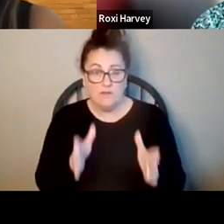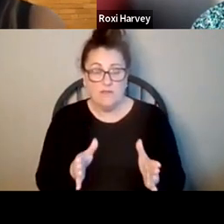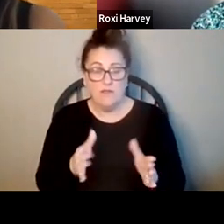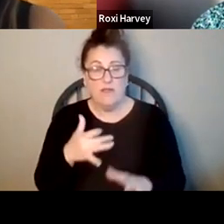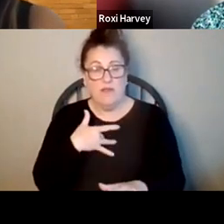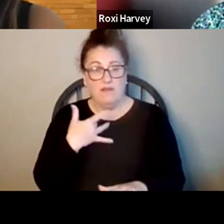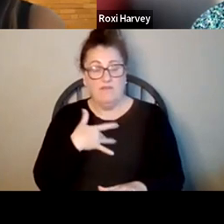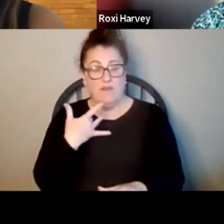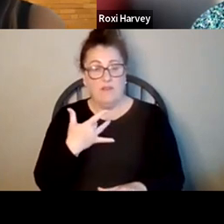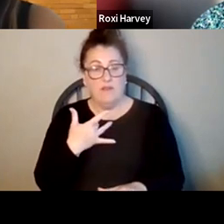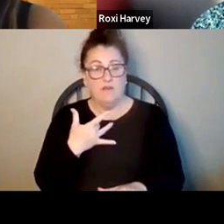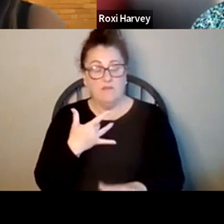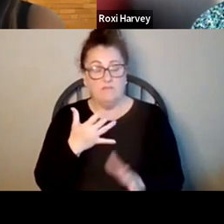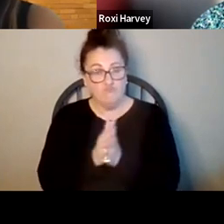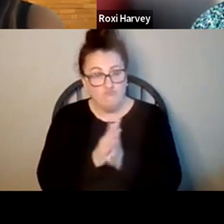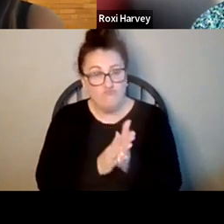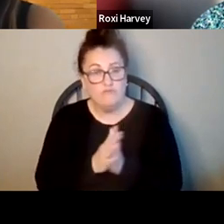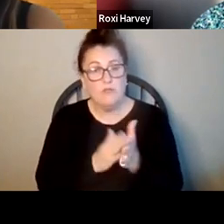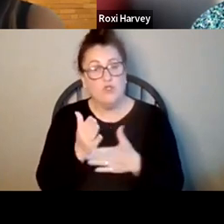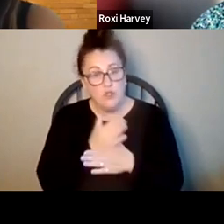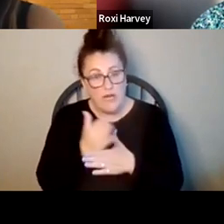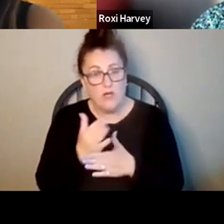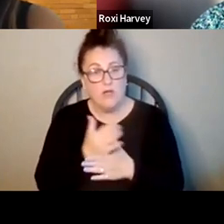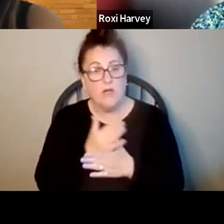feel inclined to share will share.